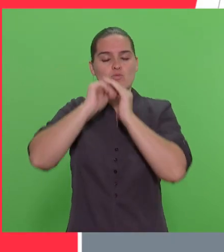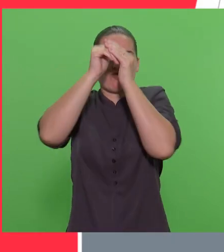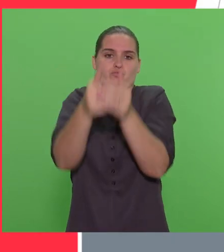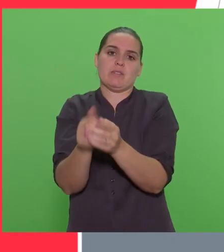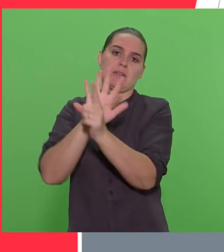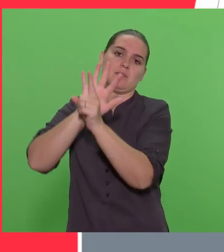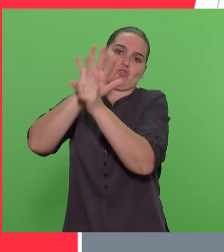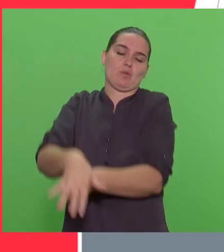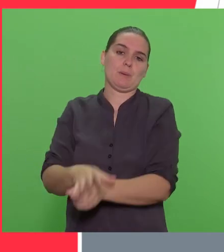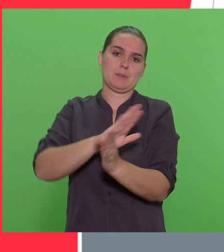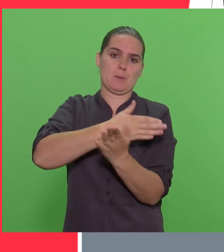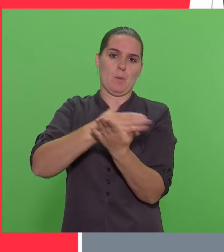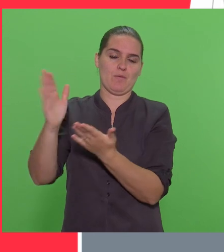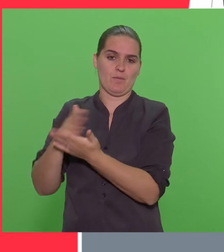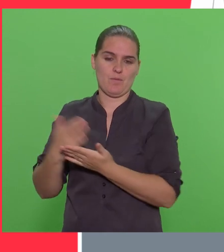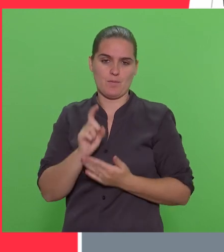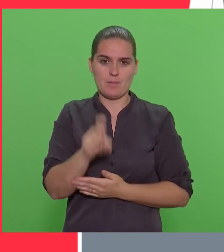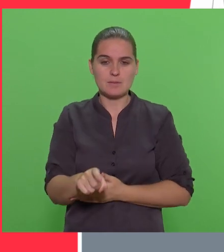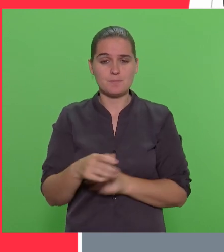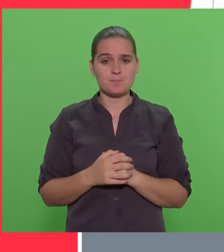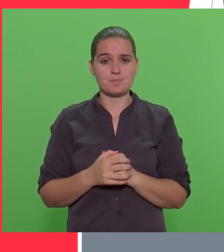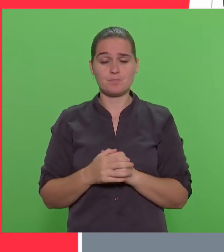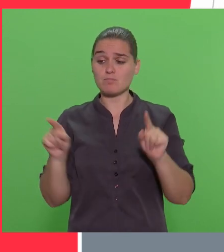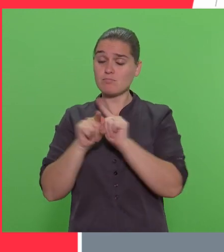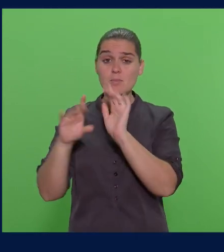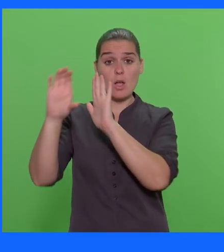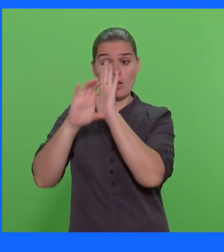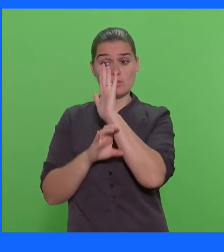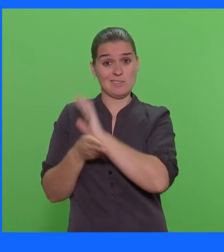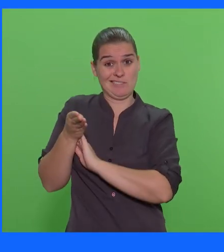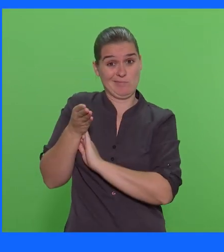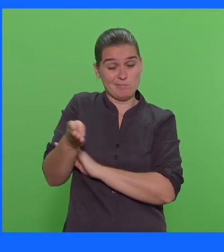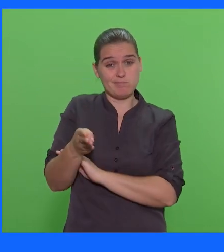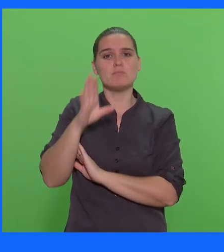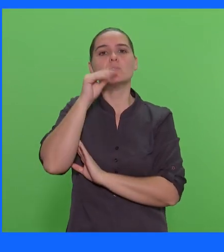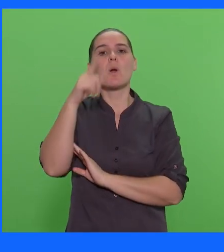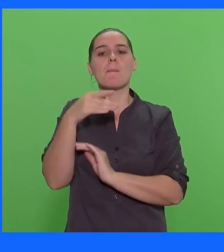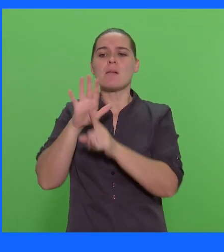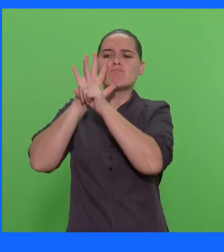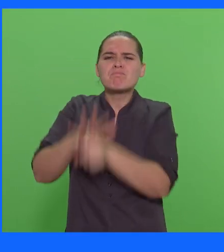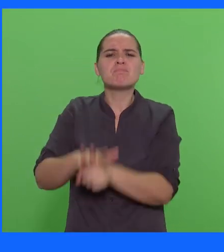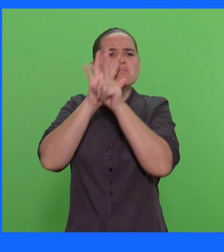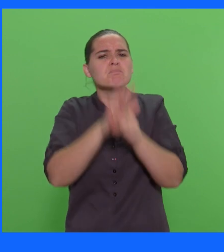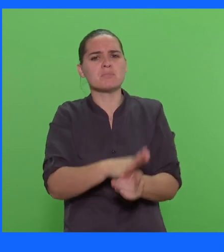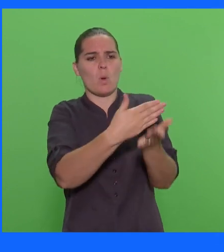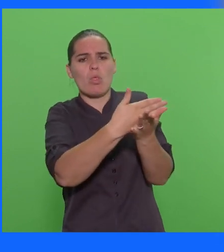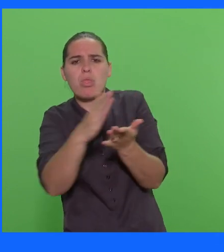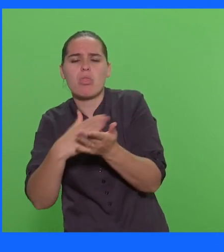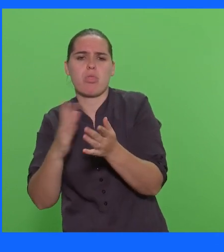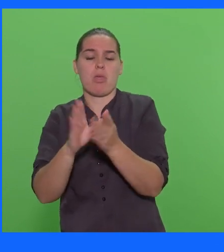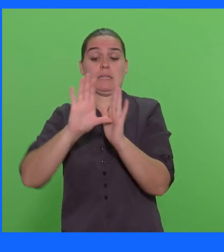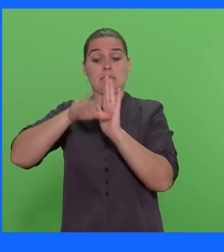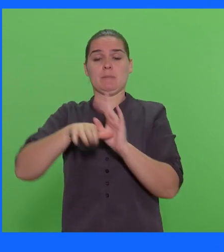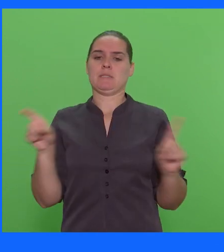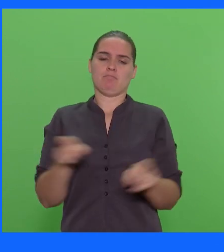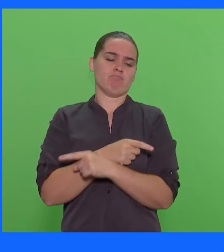discrimination in the workplace, and there are other legal protections too. The Constitution and the Equality Clause specifically